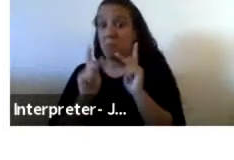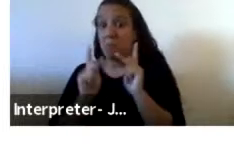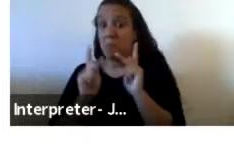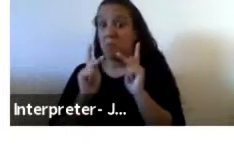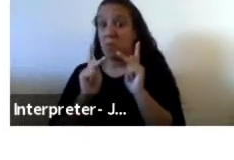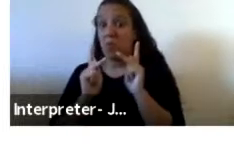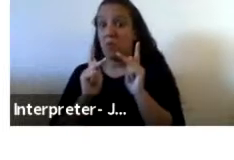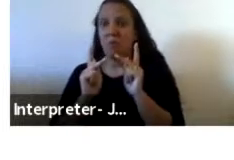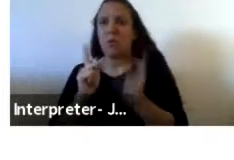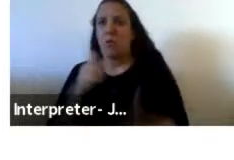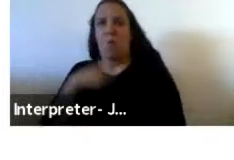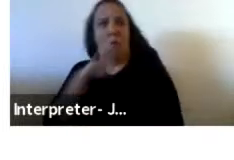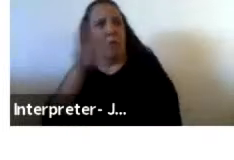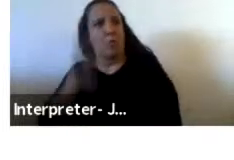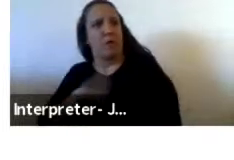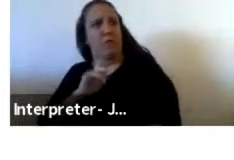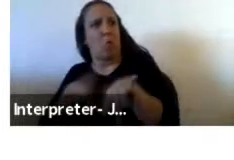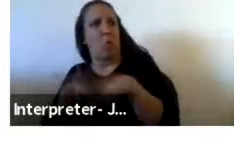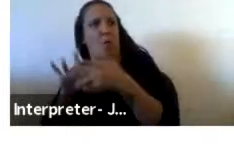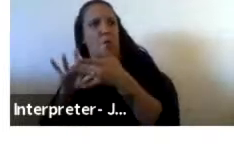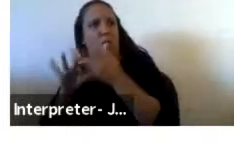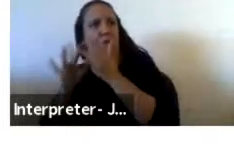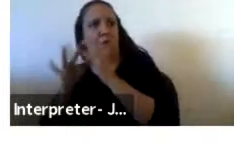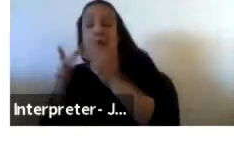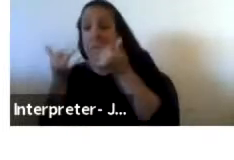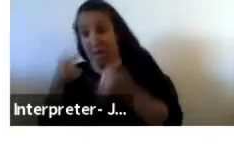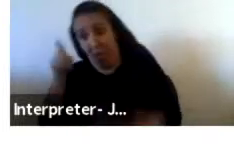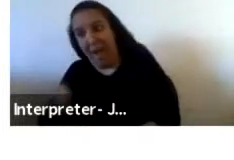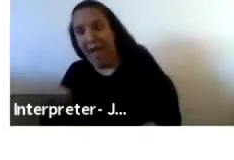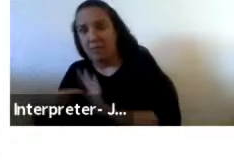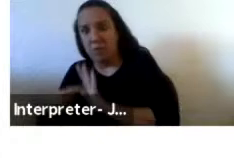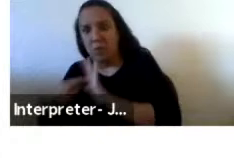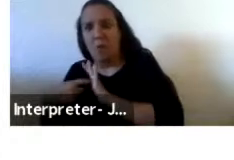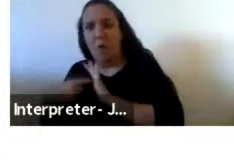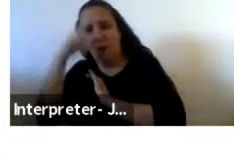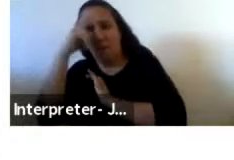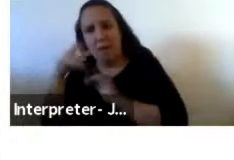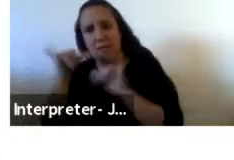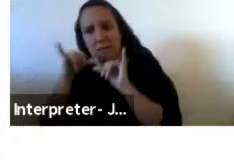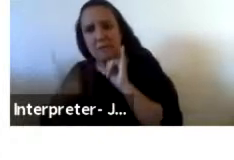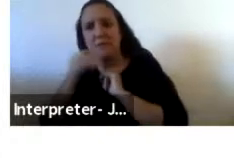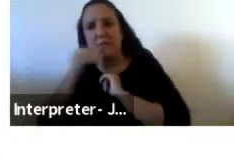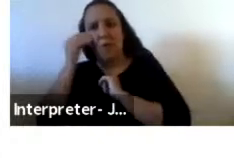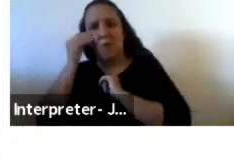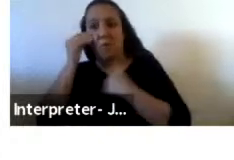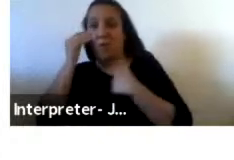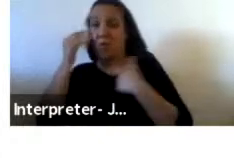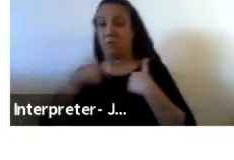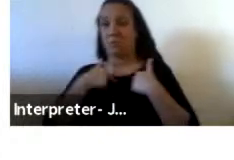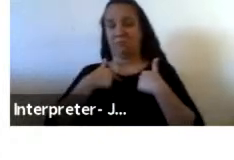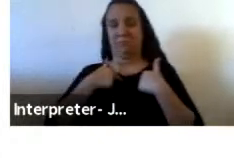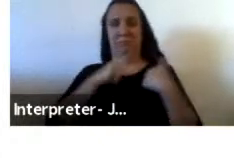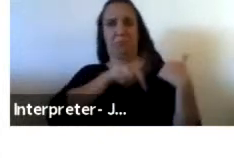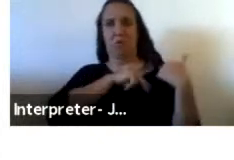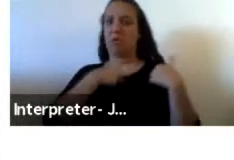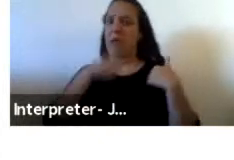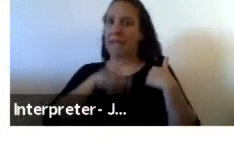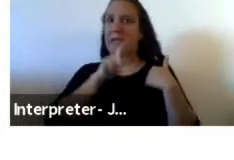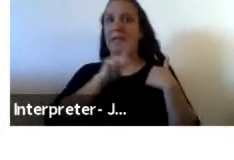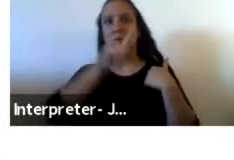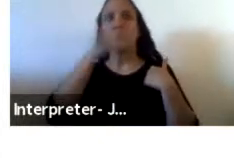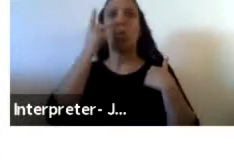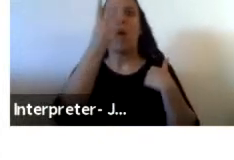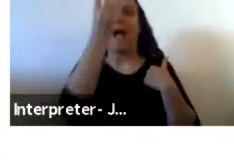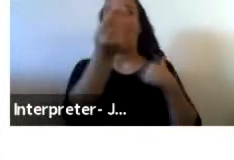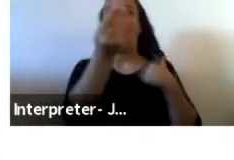never doing e-commerce to go in and buy online. I'm still the type of person that I have to get out of the house and I have to go and buy. So imagine